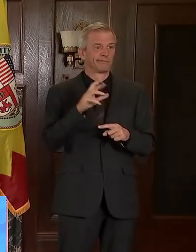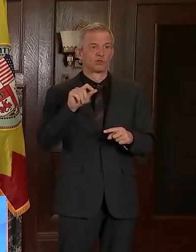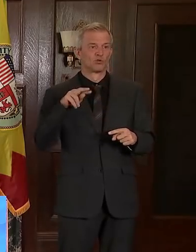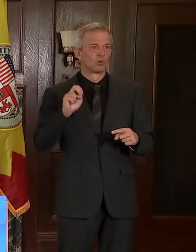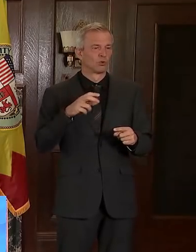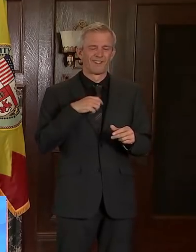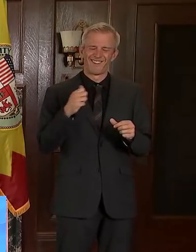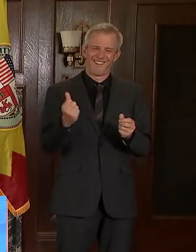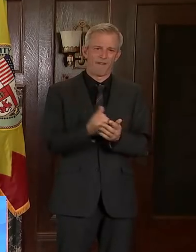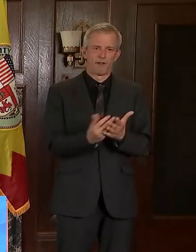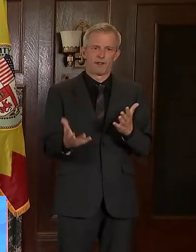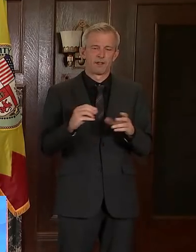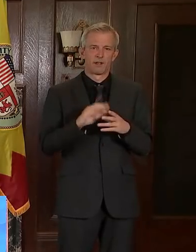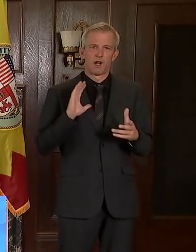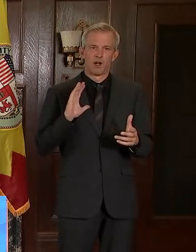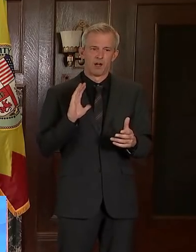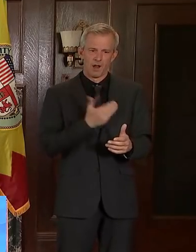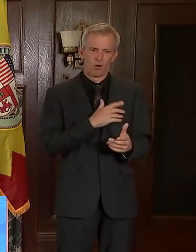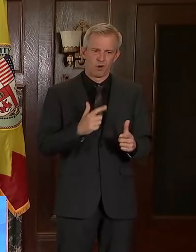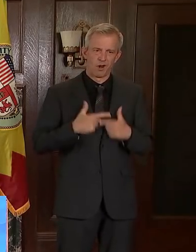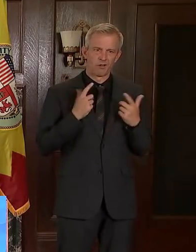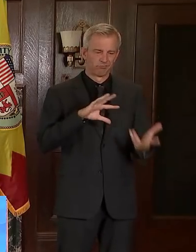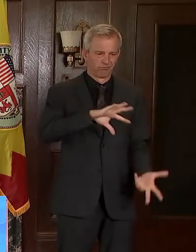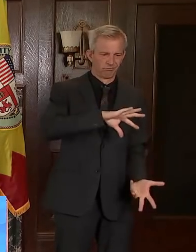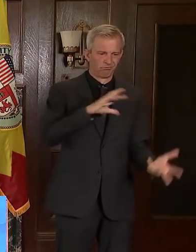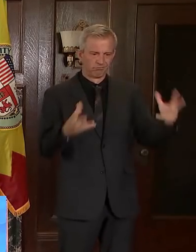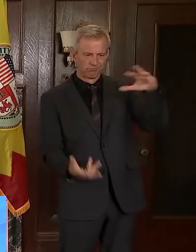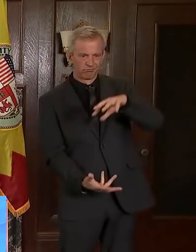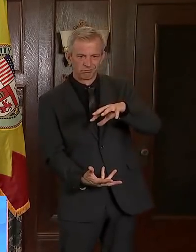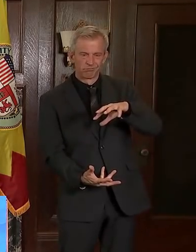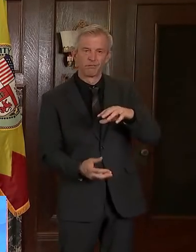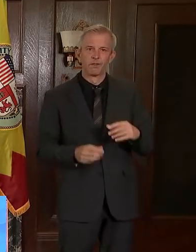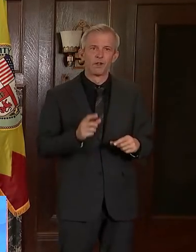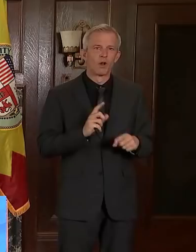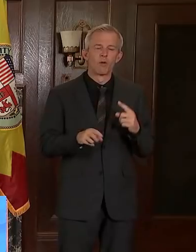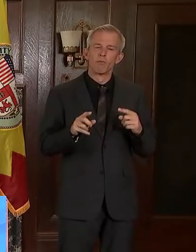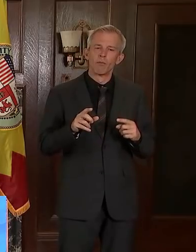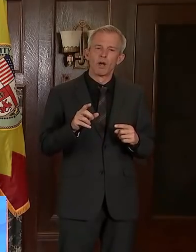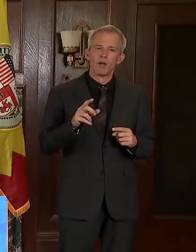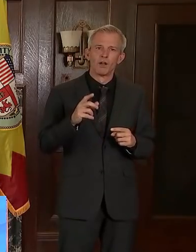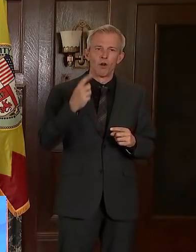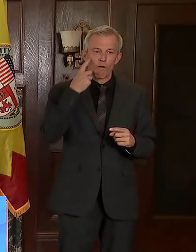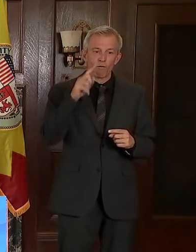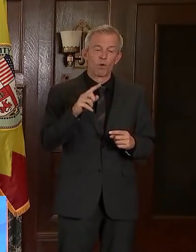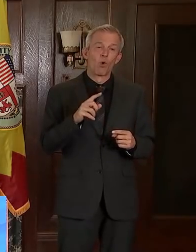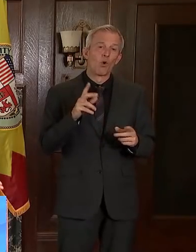our lives. But that's not the case for the Angelenos on the front lines of our healthcare